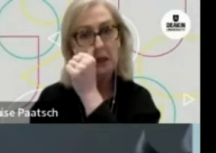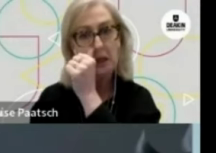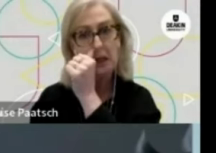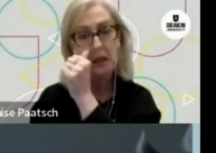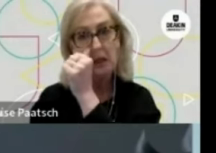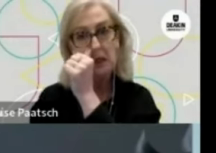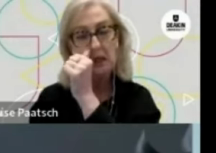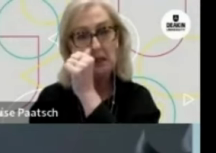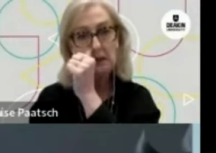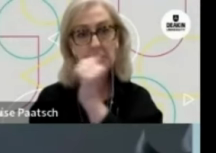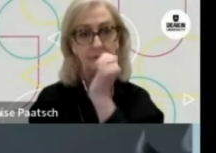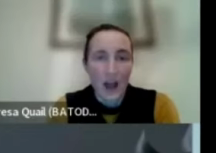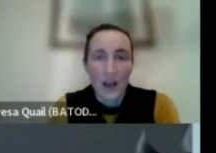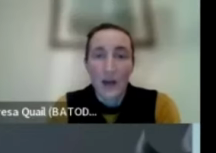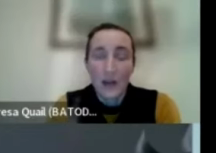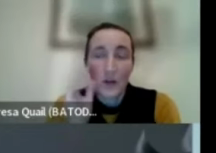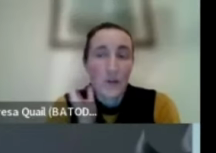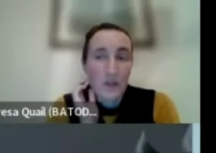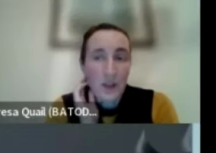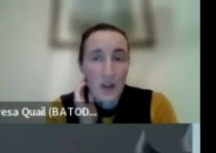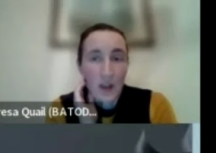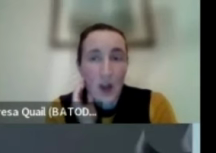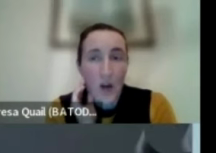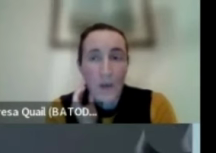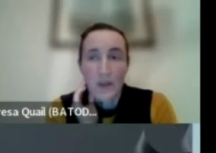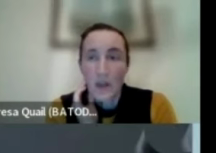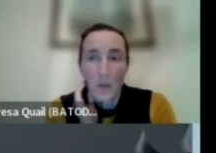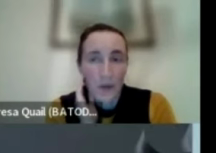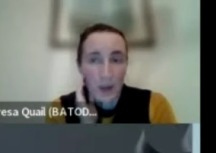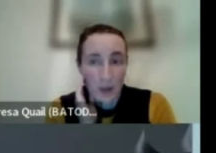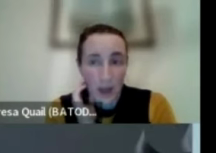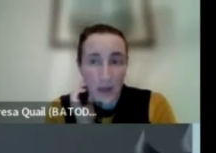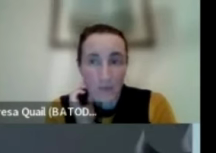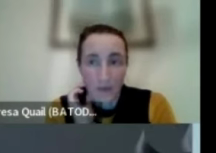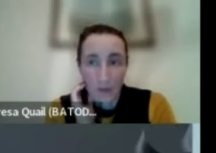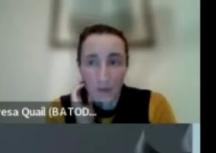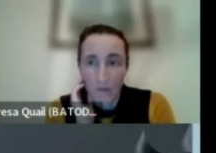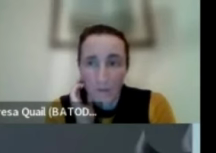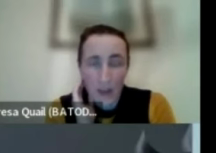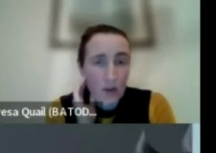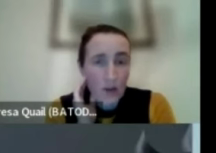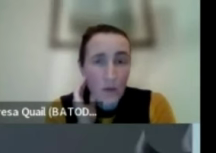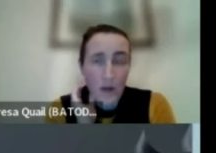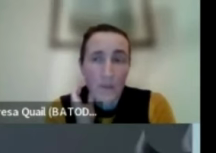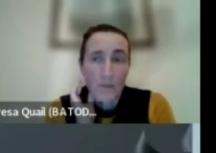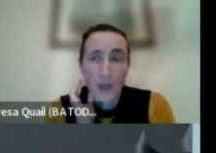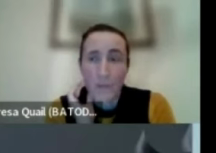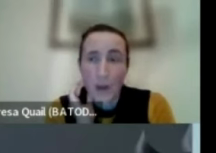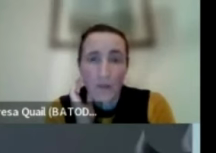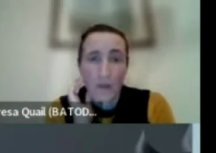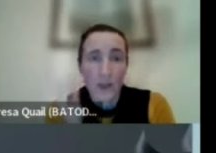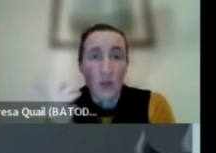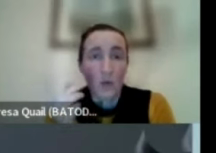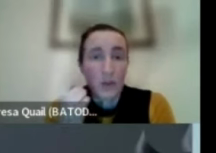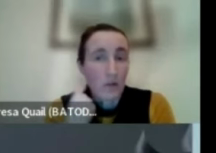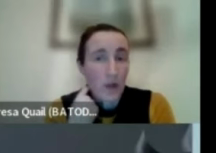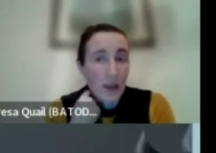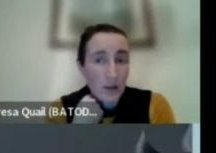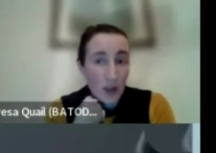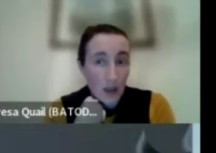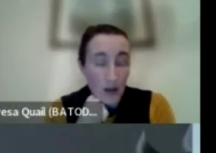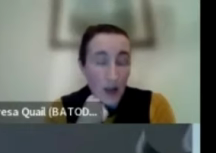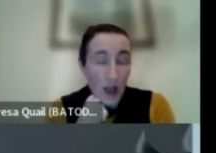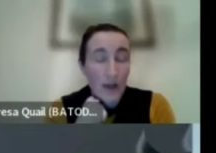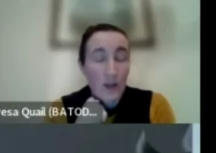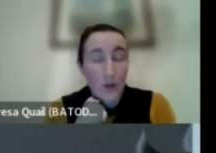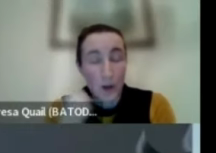like. And I don't know if you've seen the comment about the from Venue, if there's anything you want to